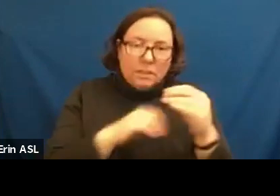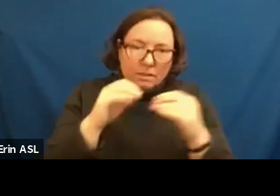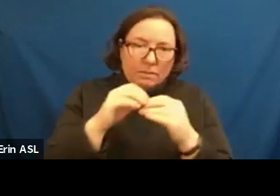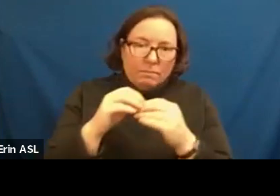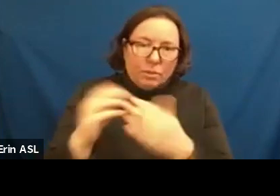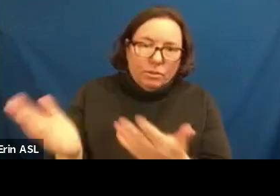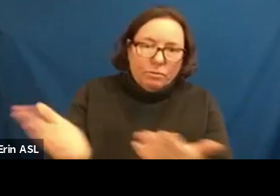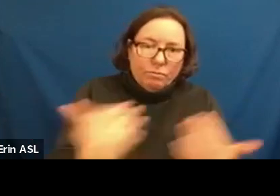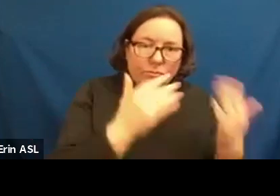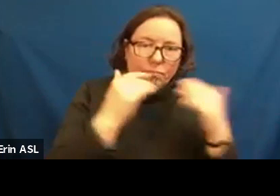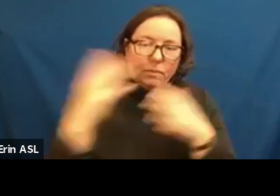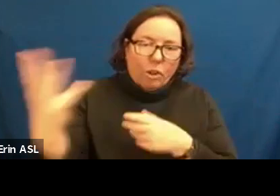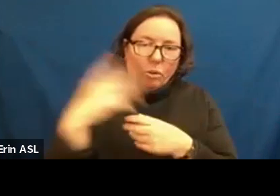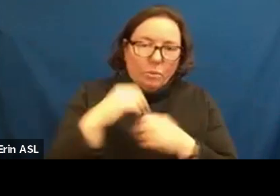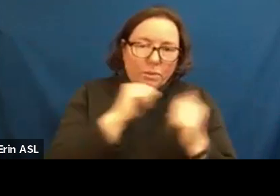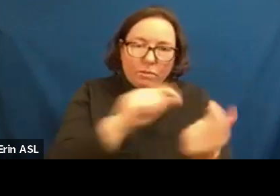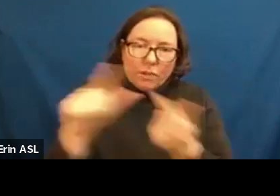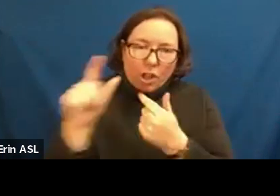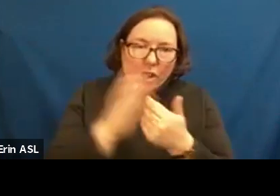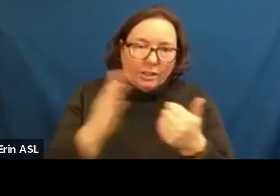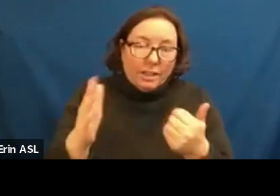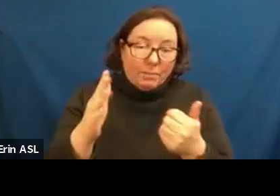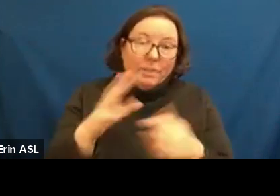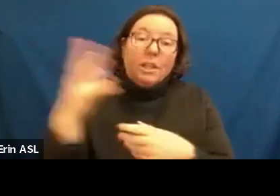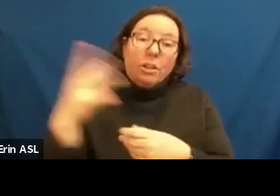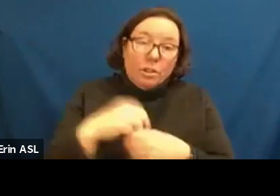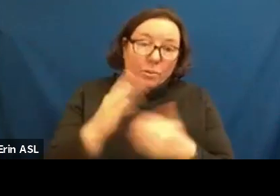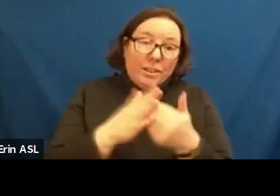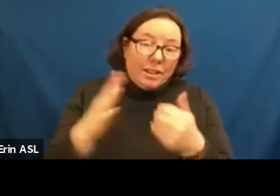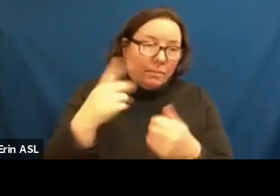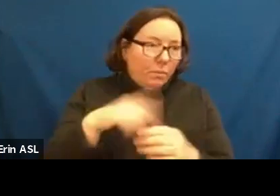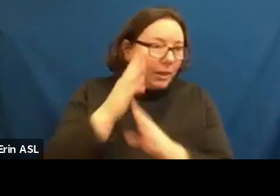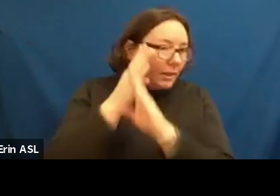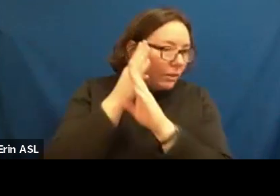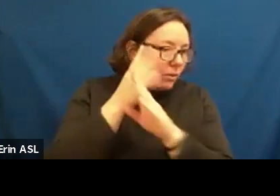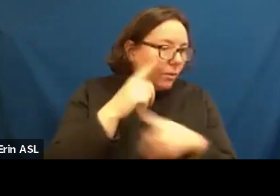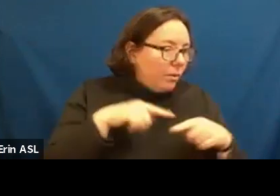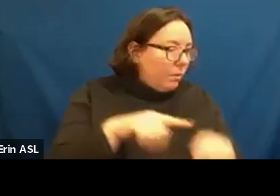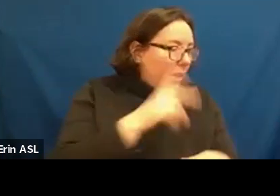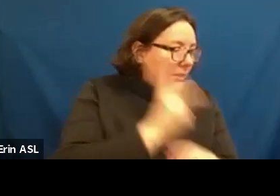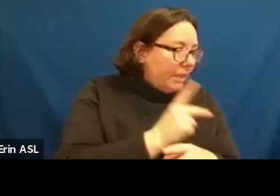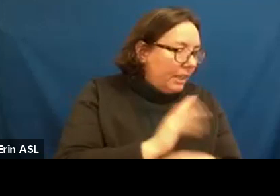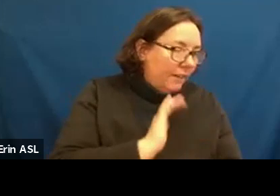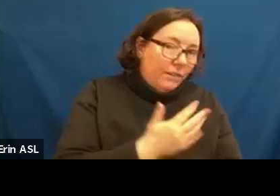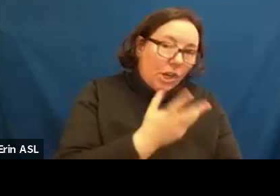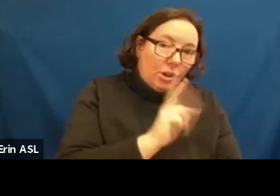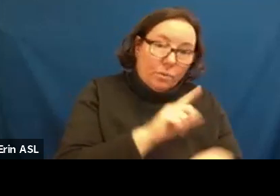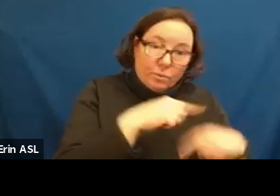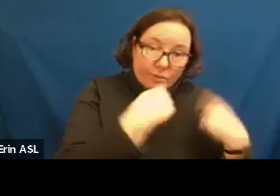neighborhoods, including those we've been comfortable ignoring while busy taking care of our own. Thank you.